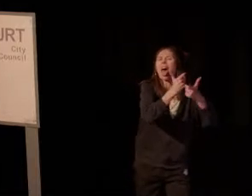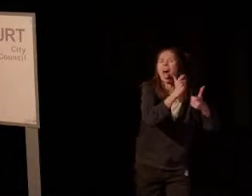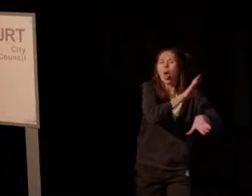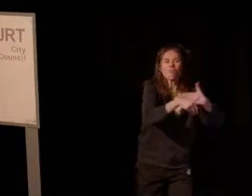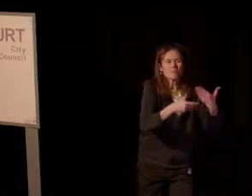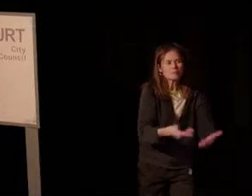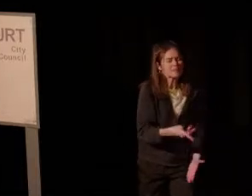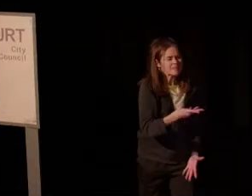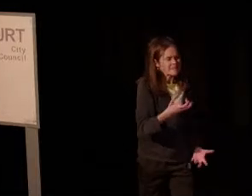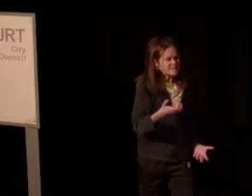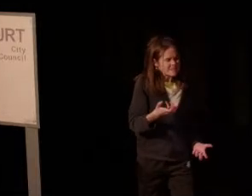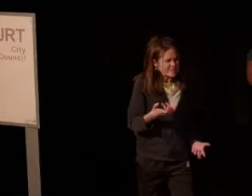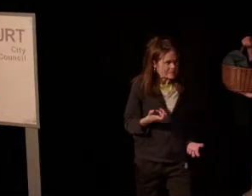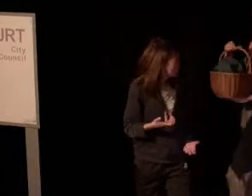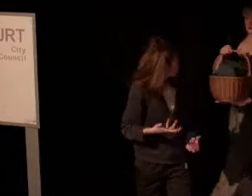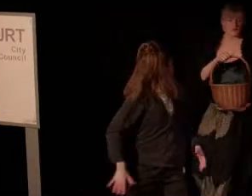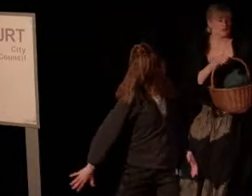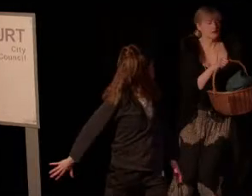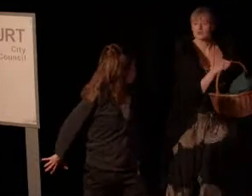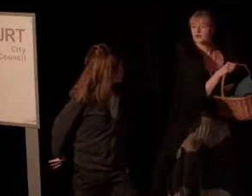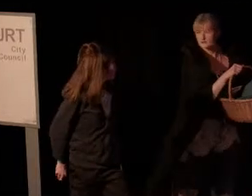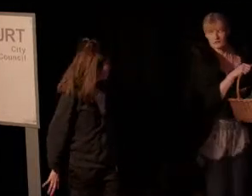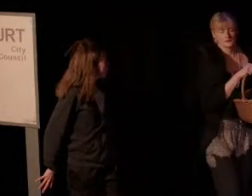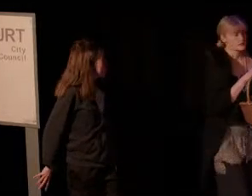nor will she within my power.